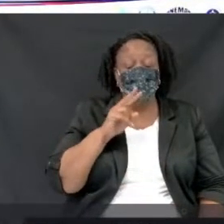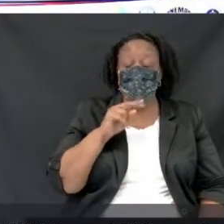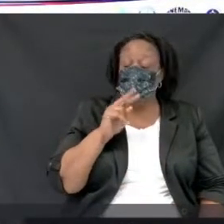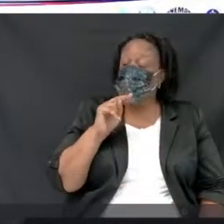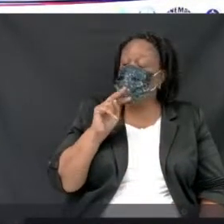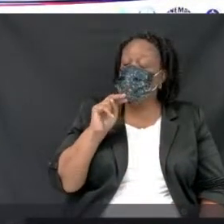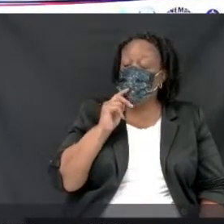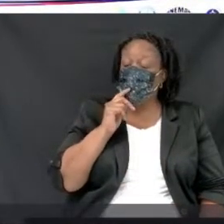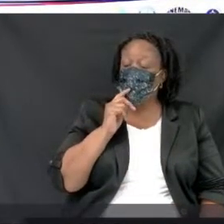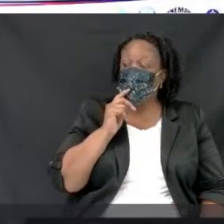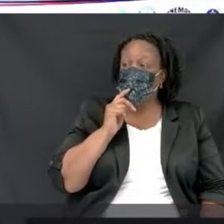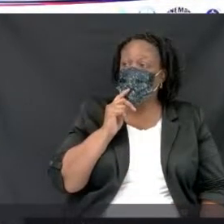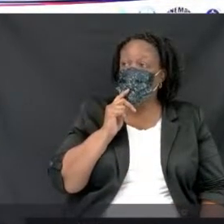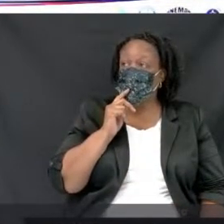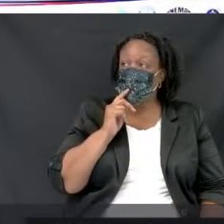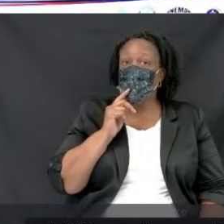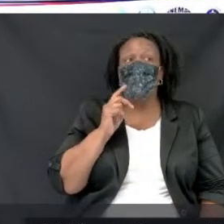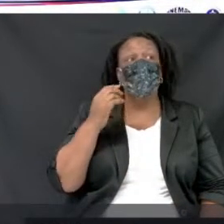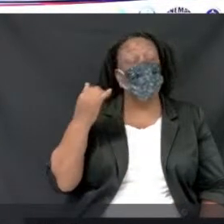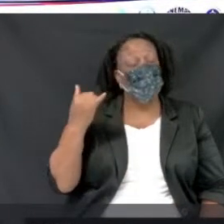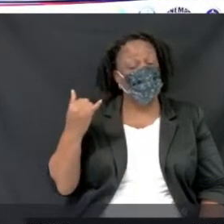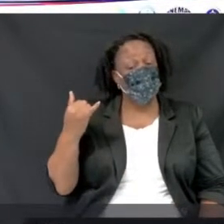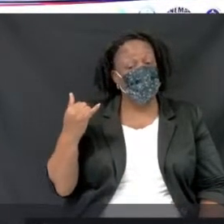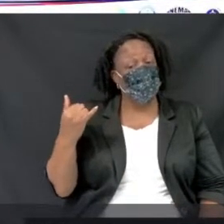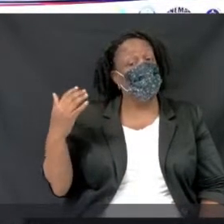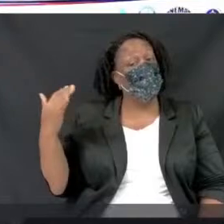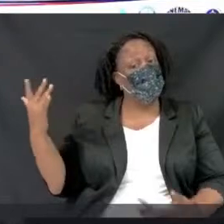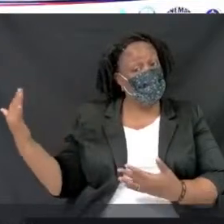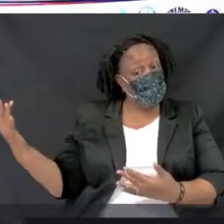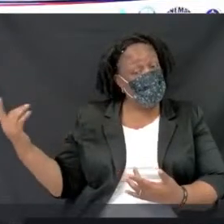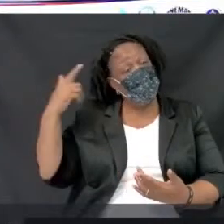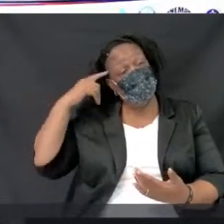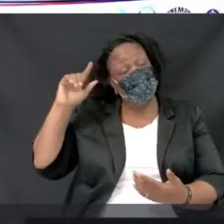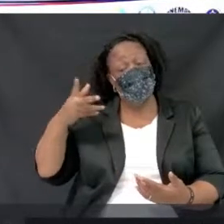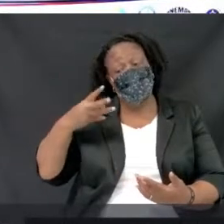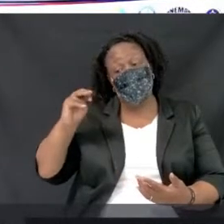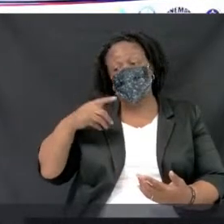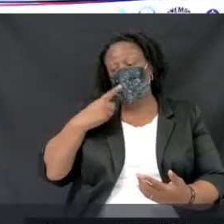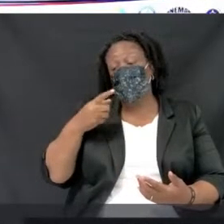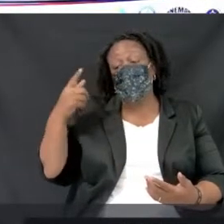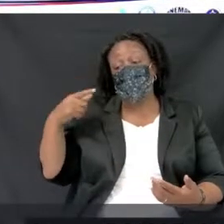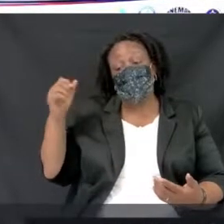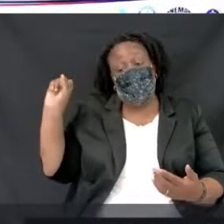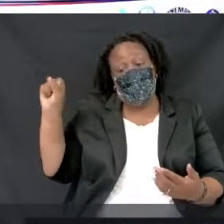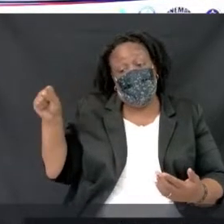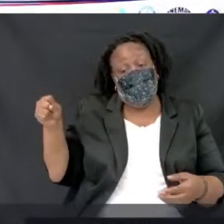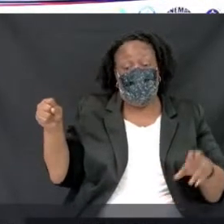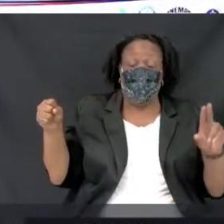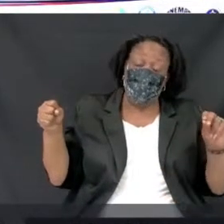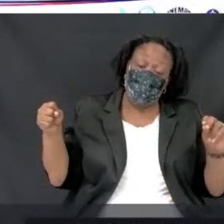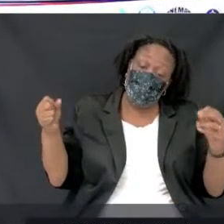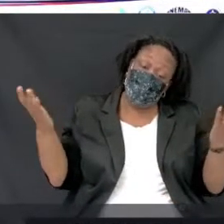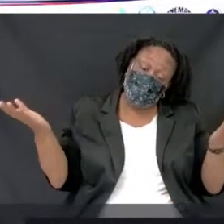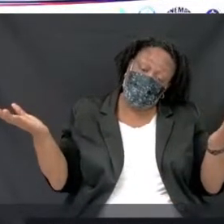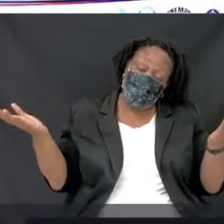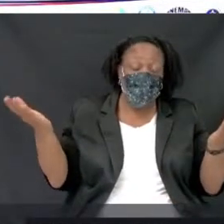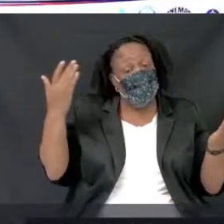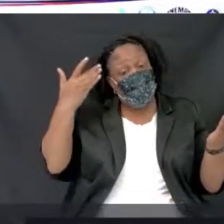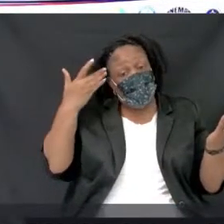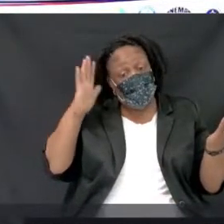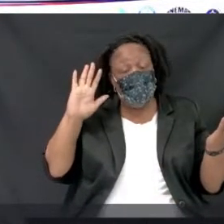the carnival would take place in St. Kitts and Nevis for 2021 into 2022.